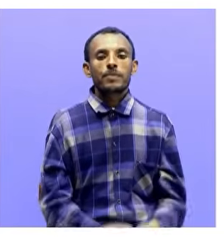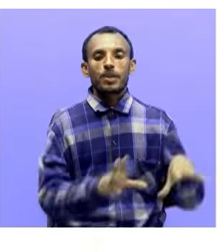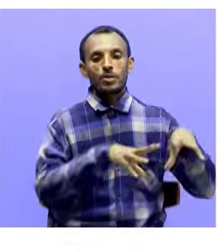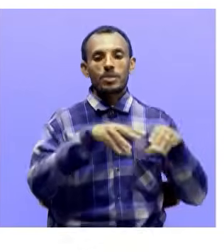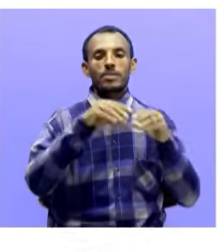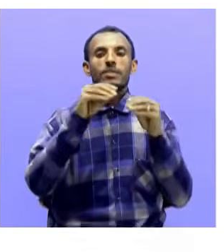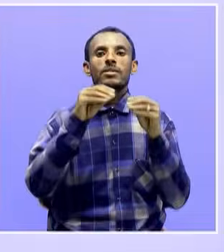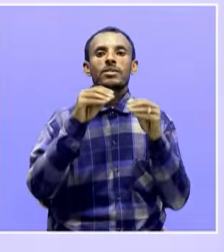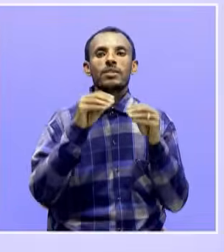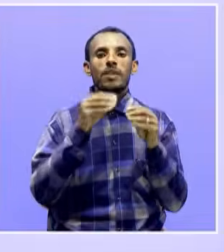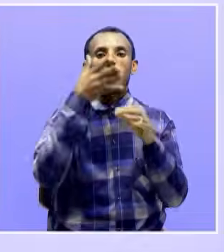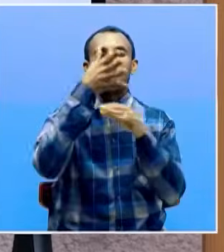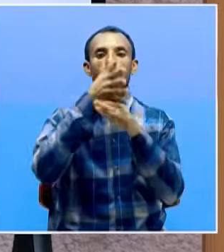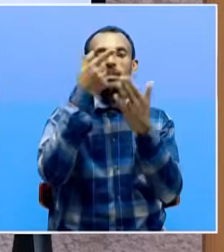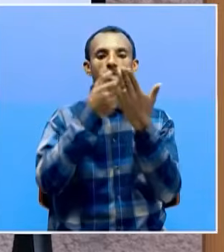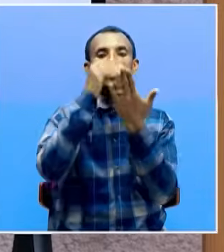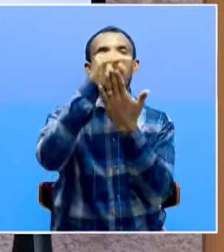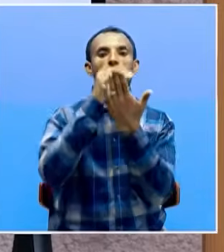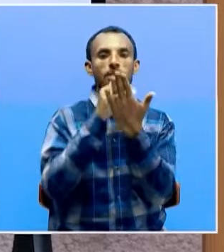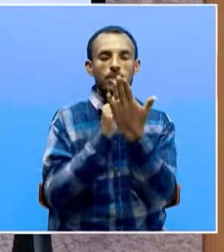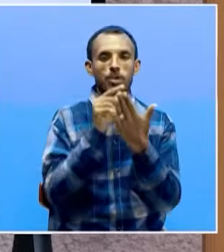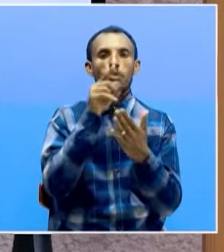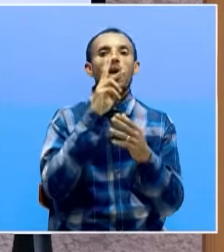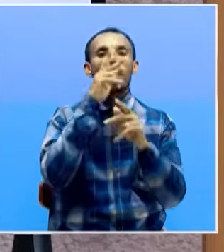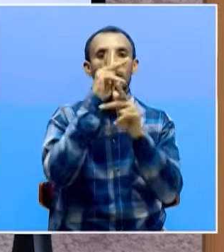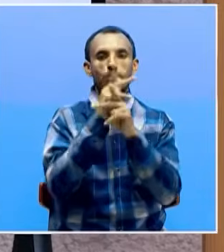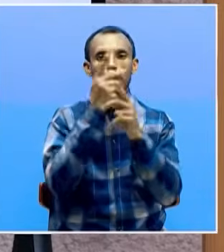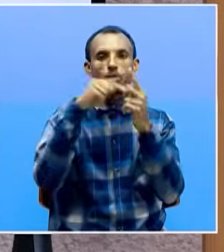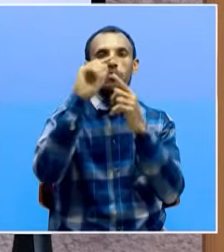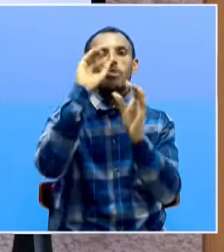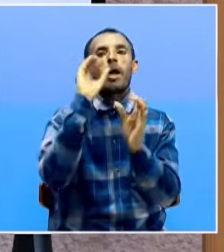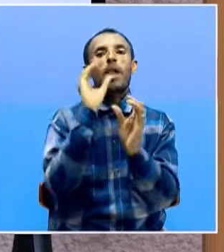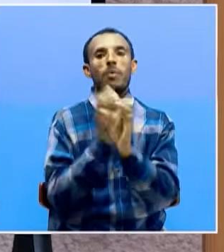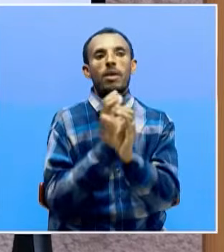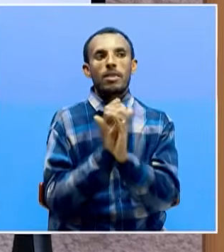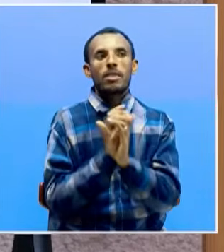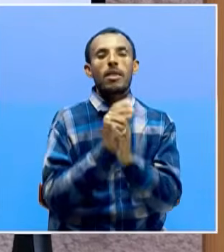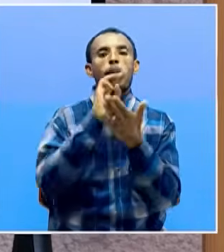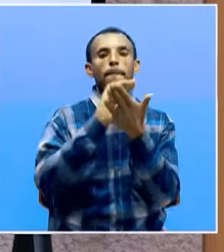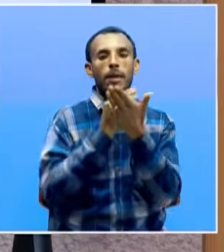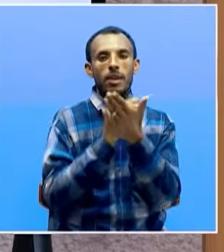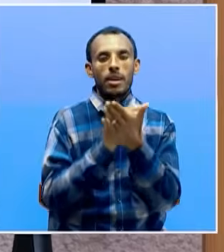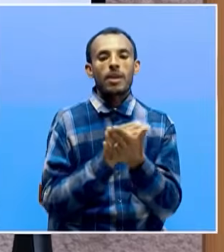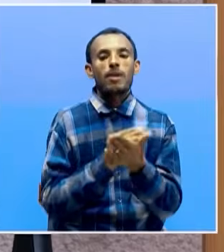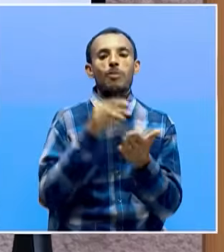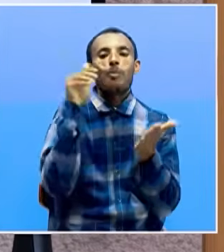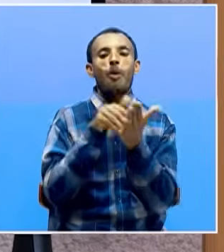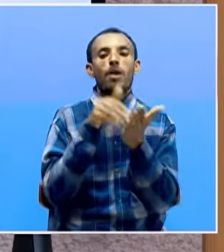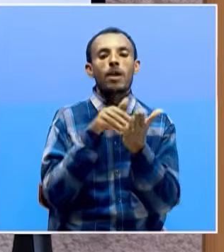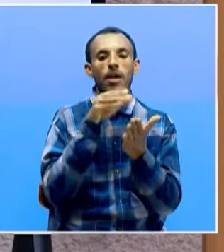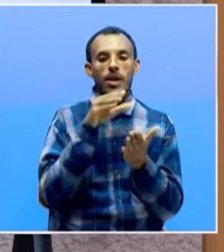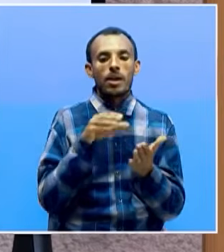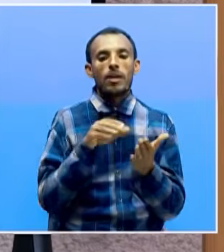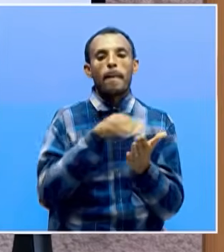Students, after this lesson, you are expected to calculate mean, mode,